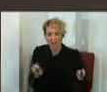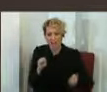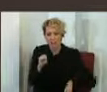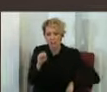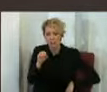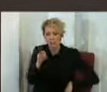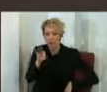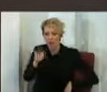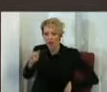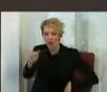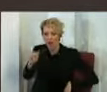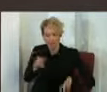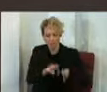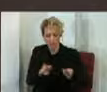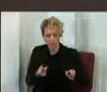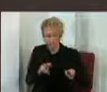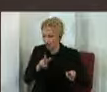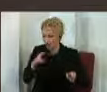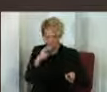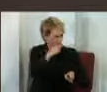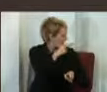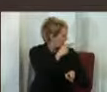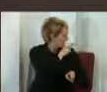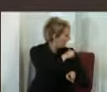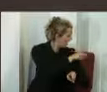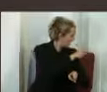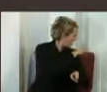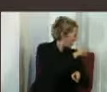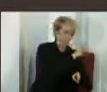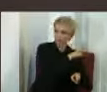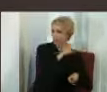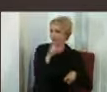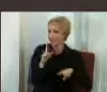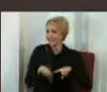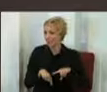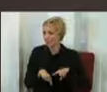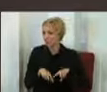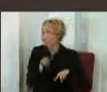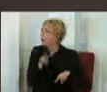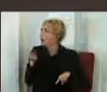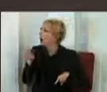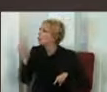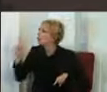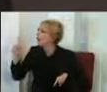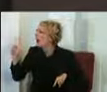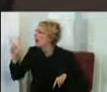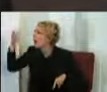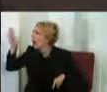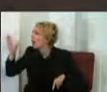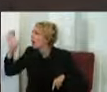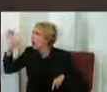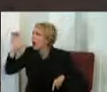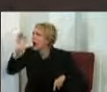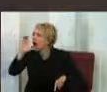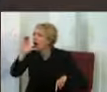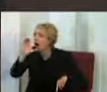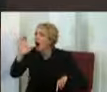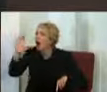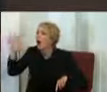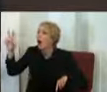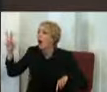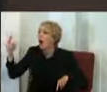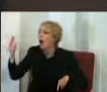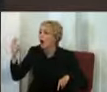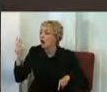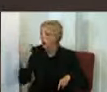keep looking somewhere else for God. We must claim the God consciousness, the God self that lives in each and every one of us. And if